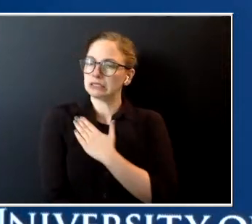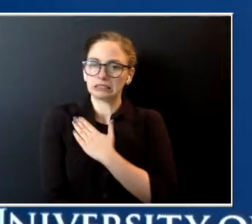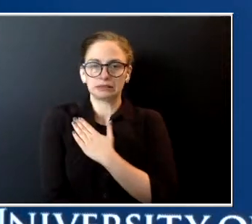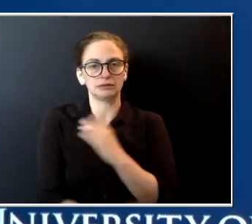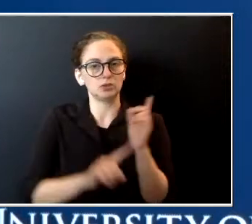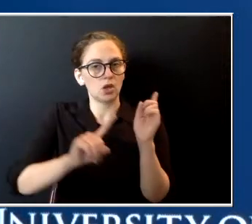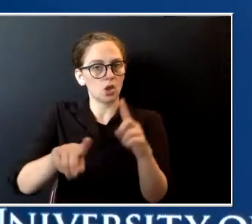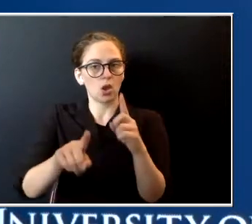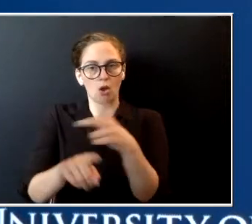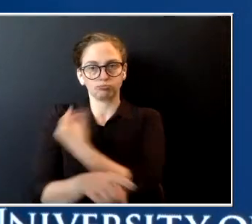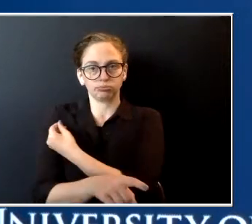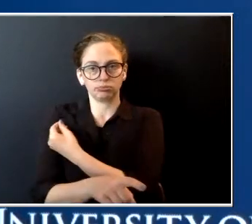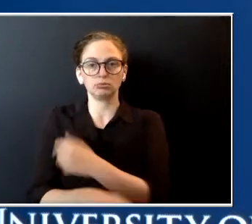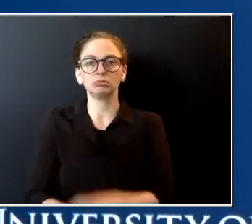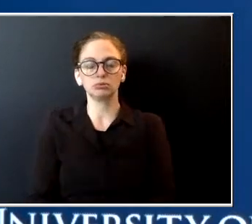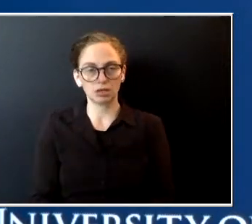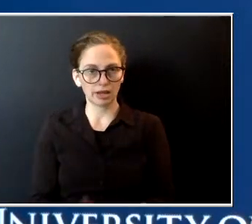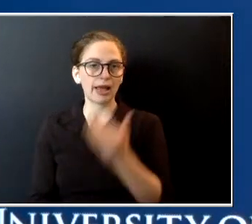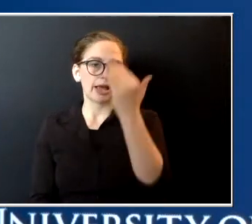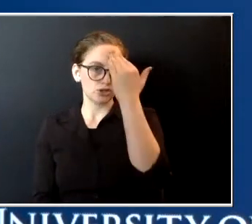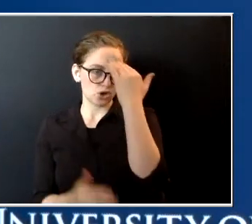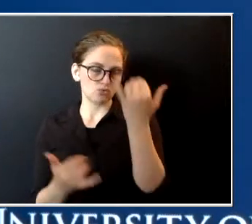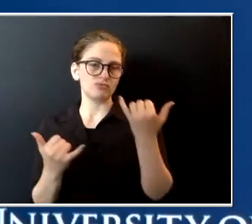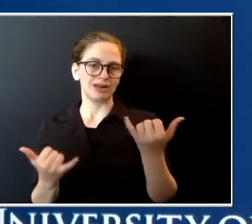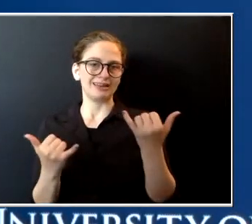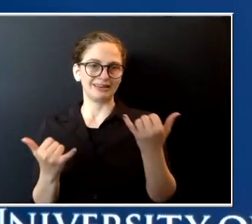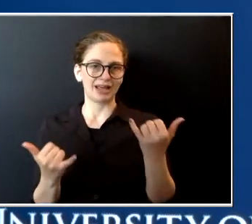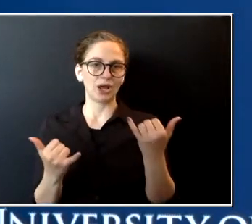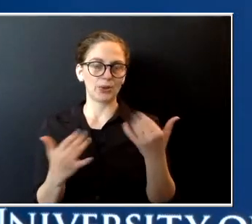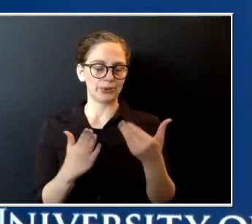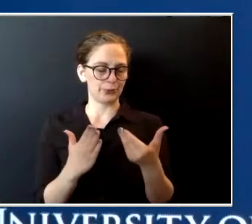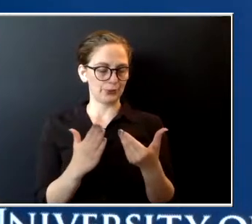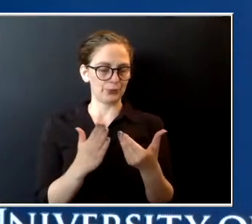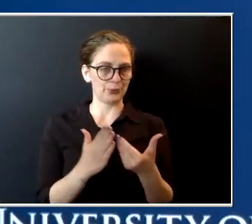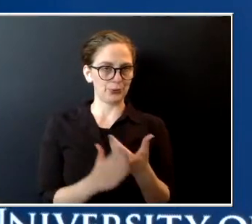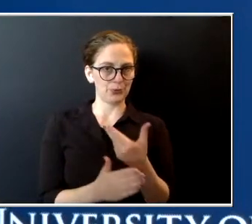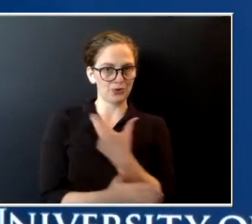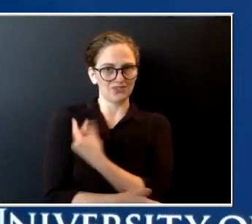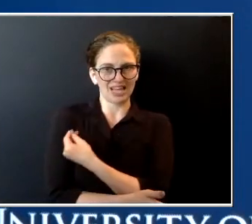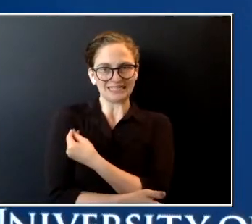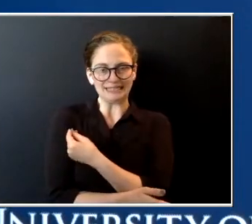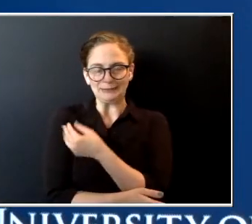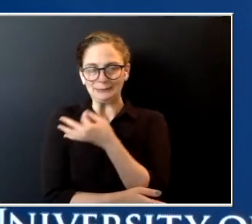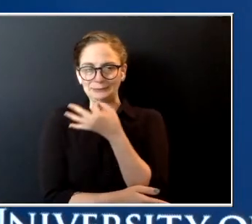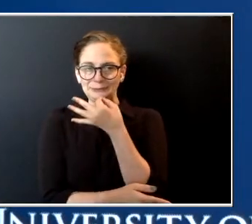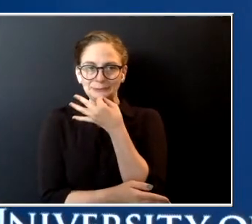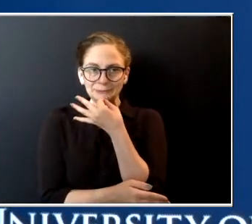into that cusp now where the new vaccine will be out for the